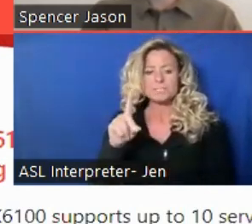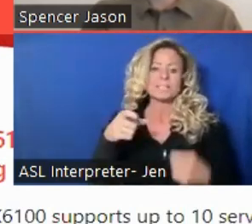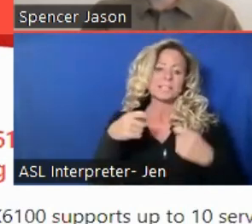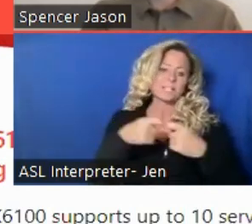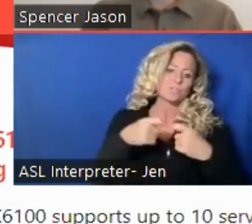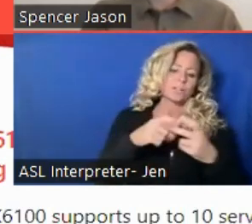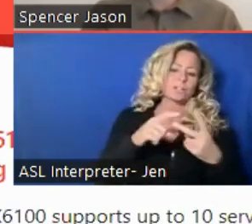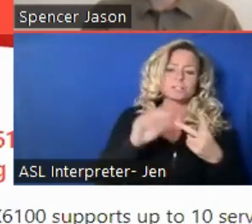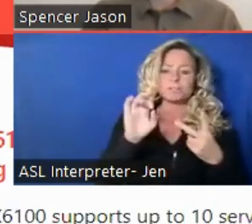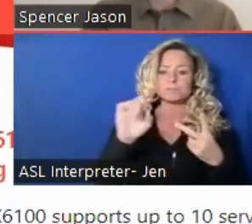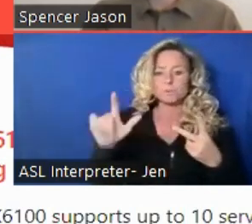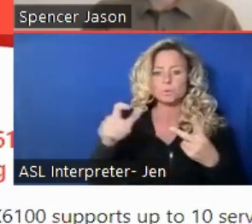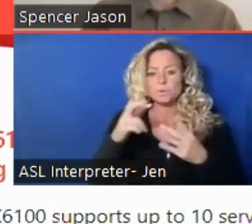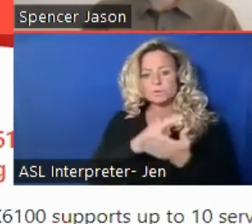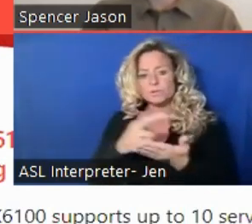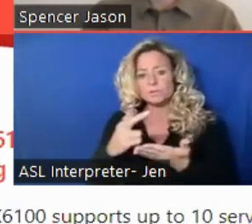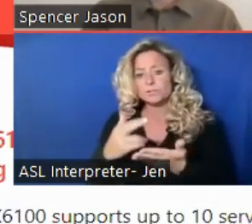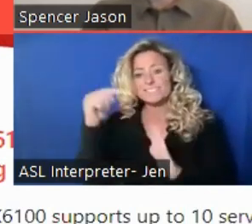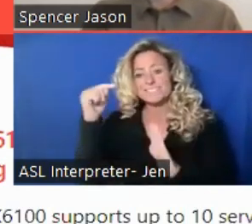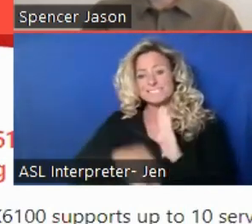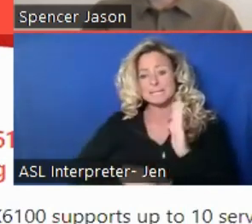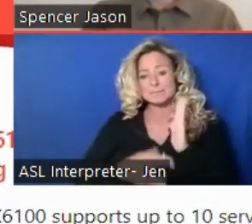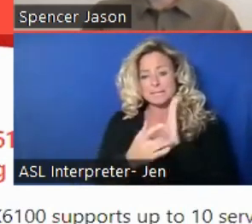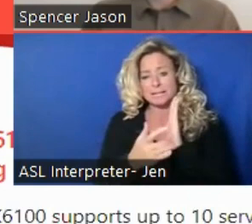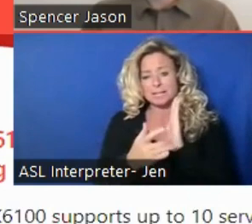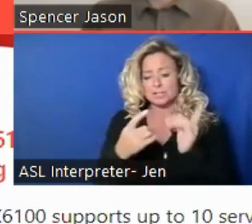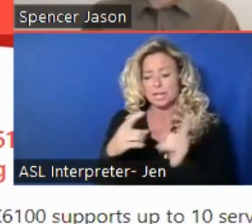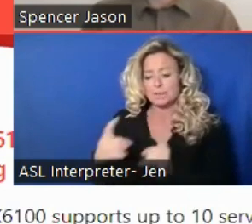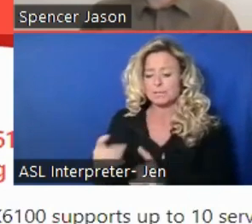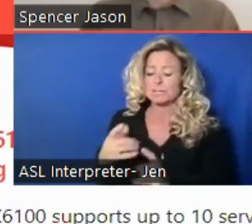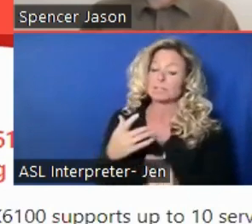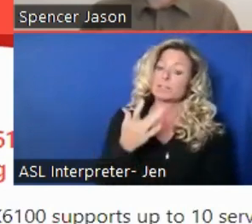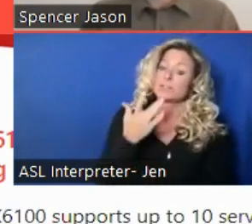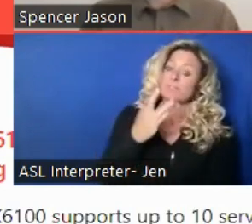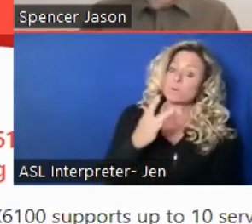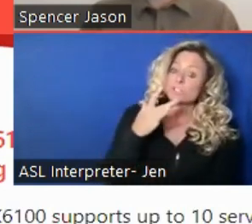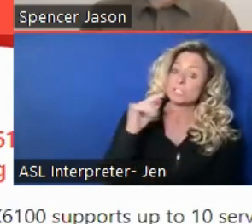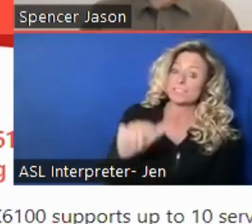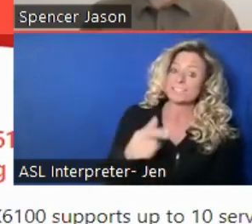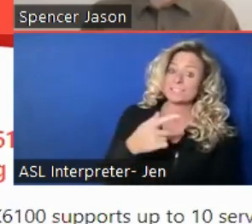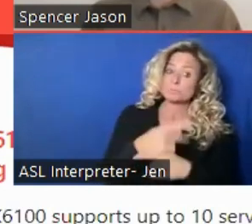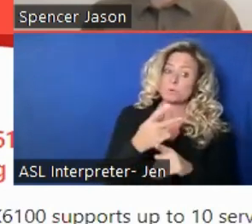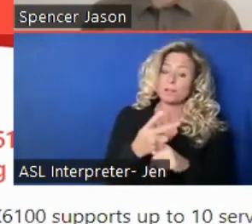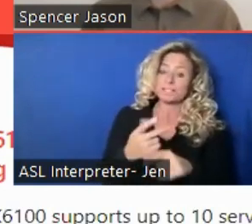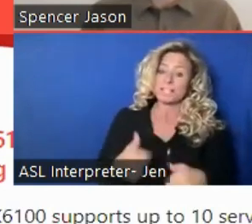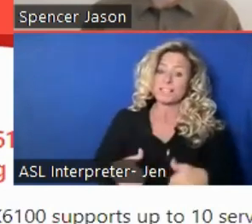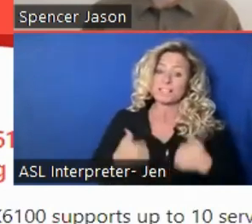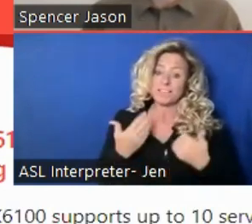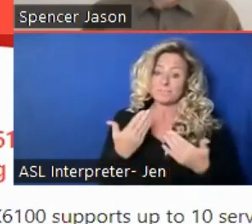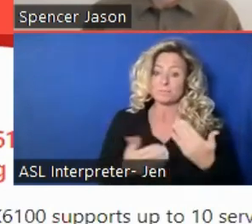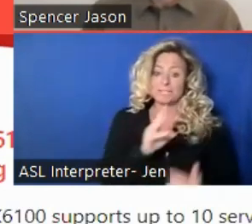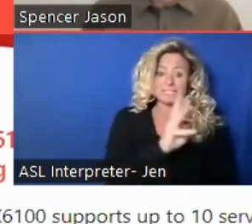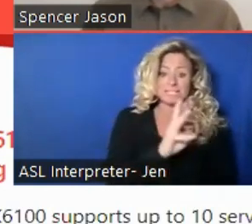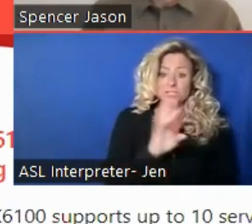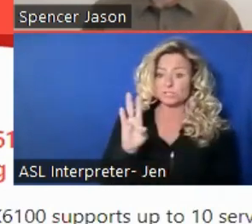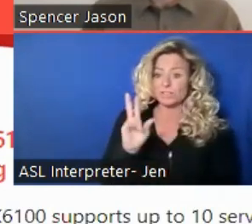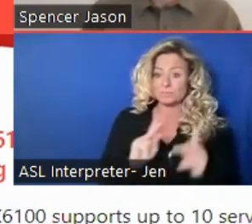There's a lot of deep technology going on here that, unfortunately, in this product's lifetime, maybe 6 or 7 people are going to see